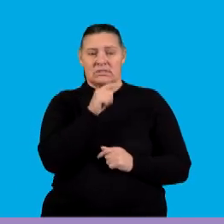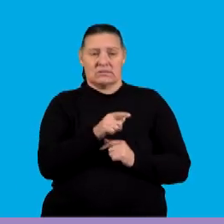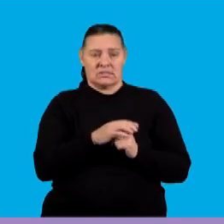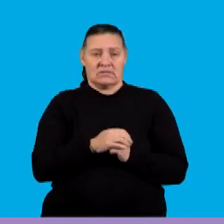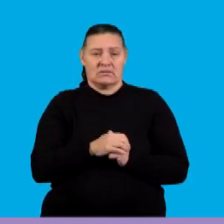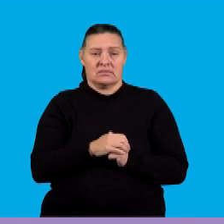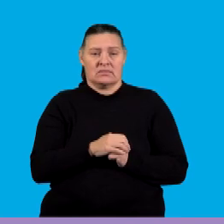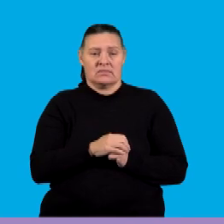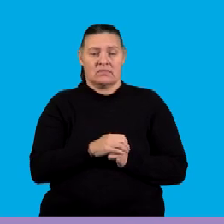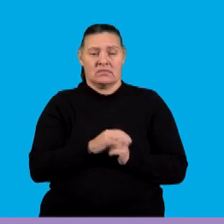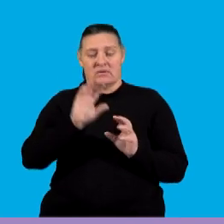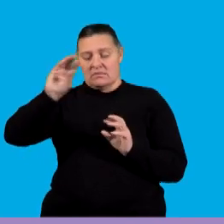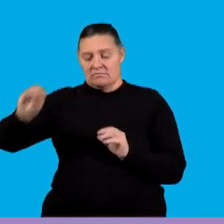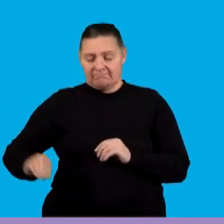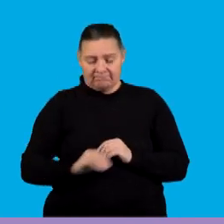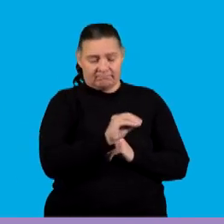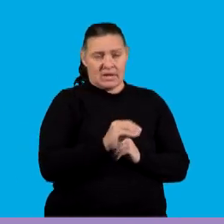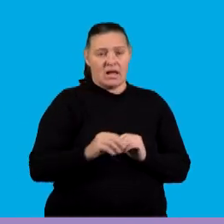to use the